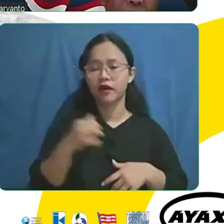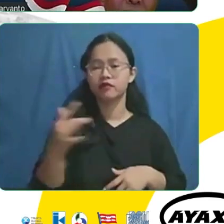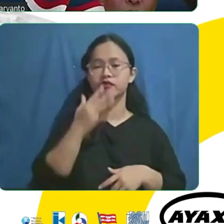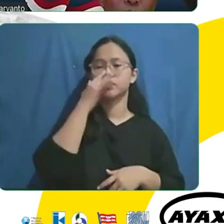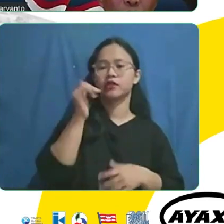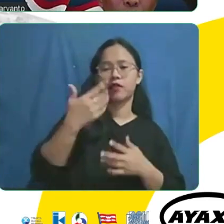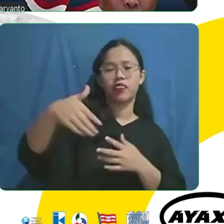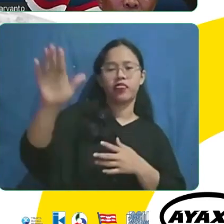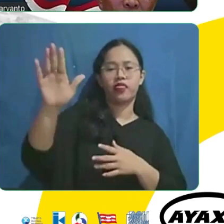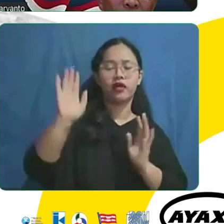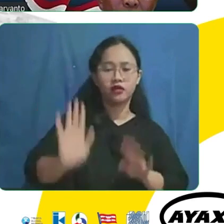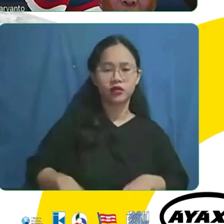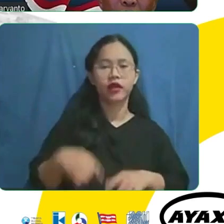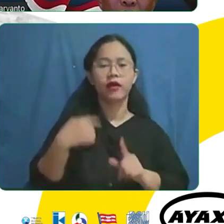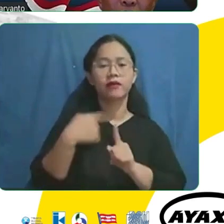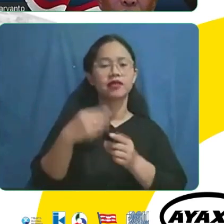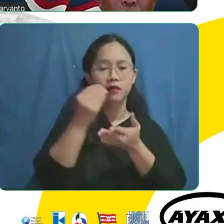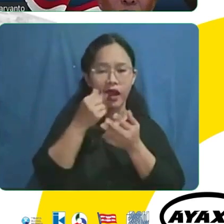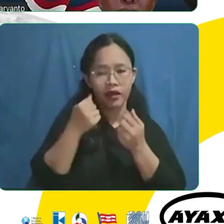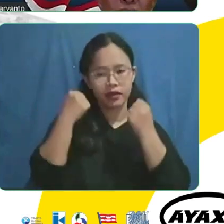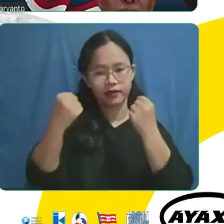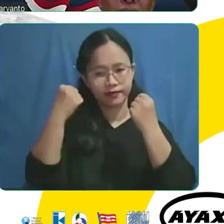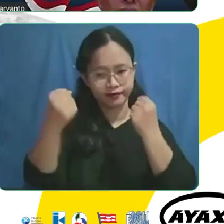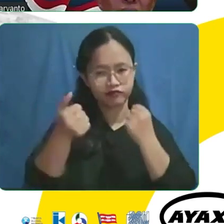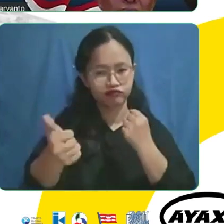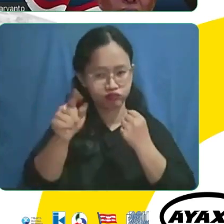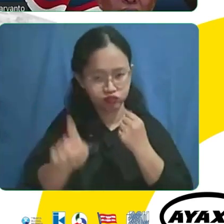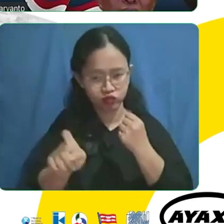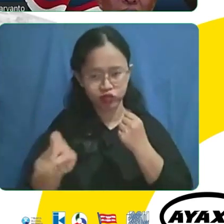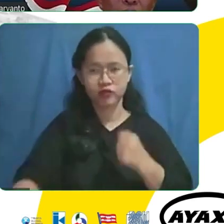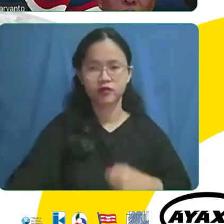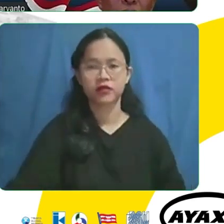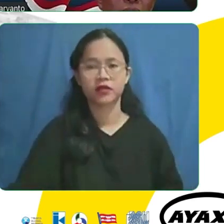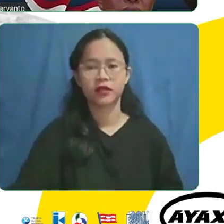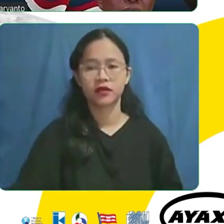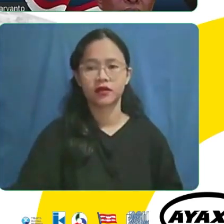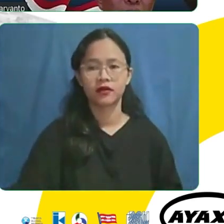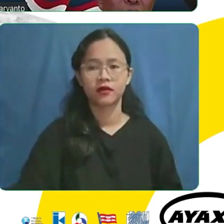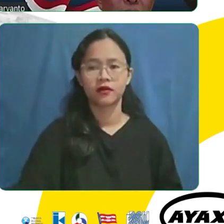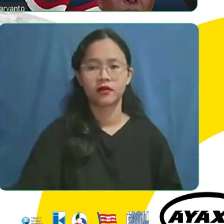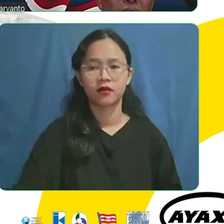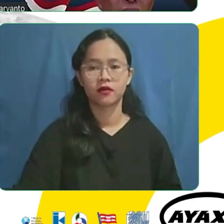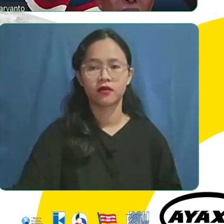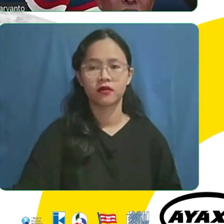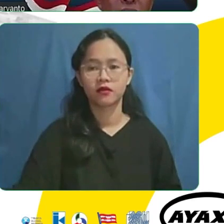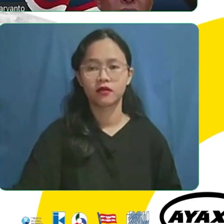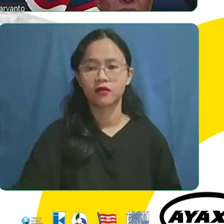to show here Professor Frank Werner, microbiologist, Australian Academy of Science,